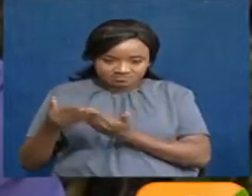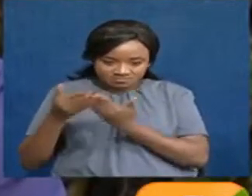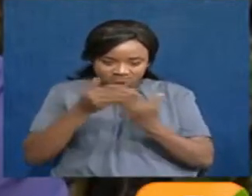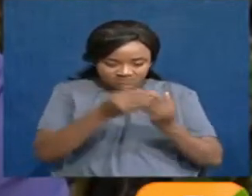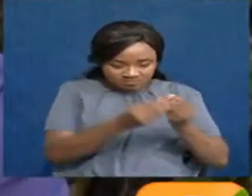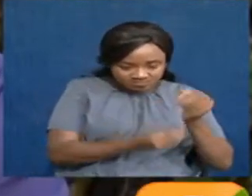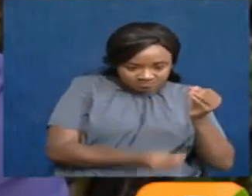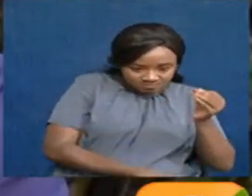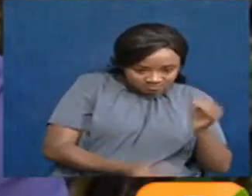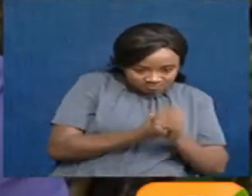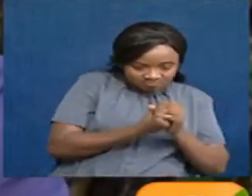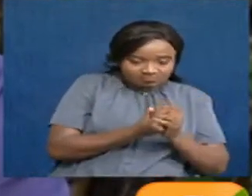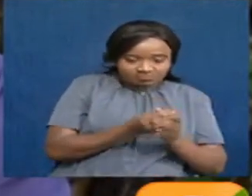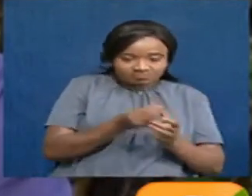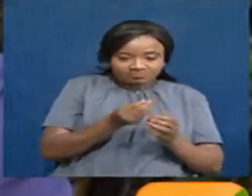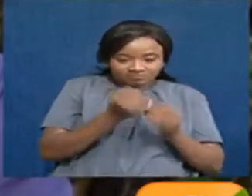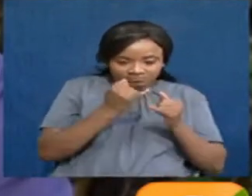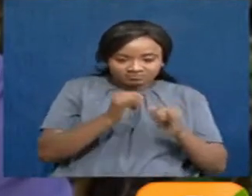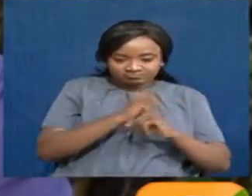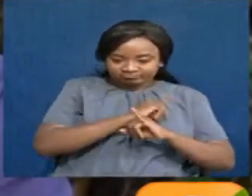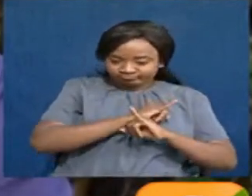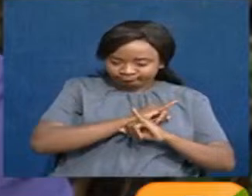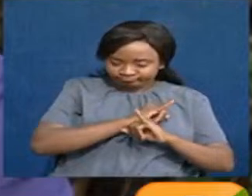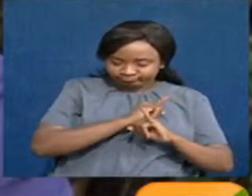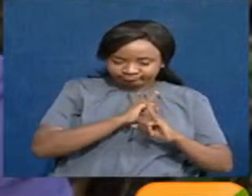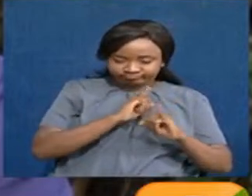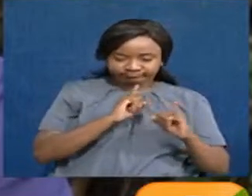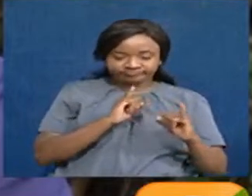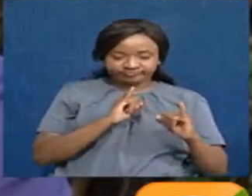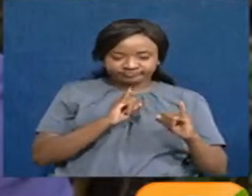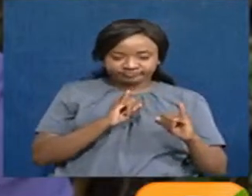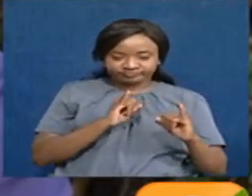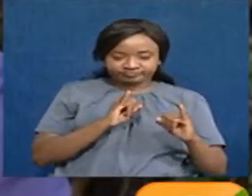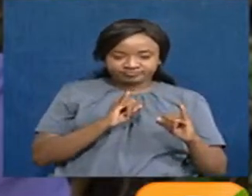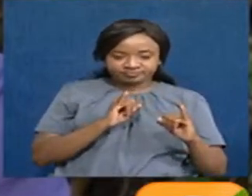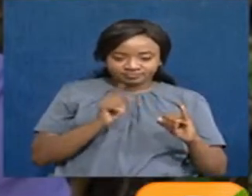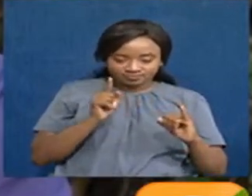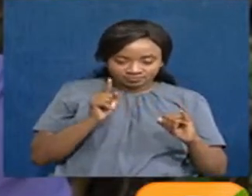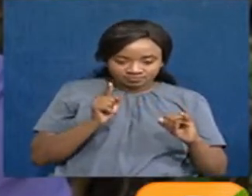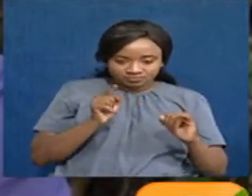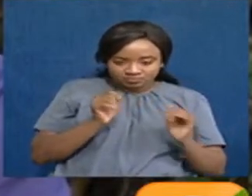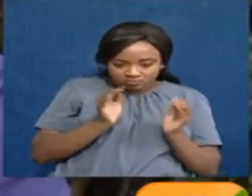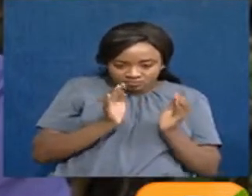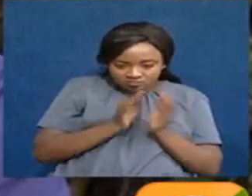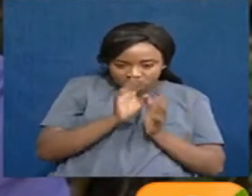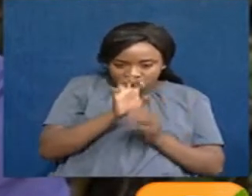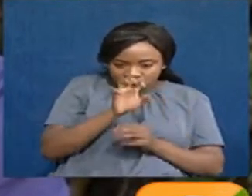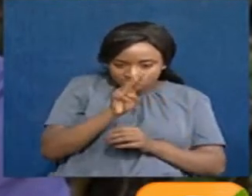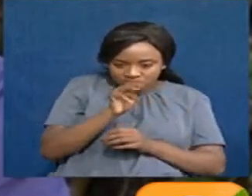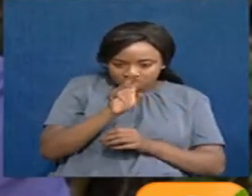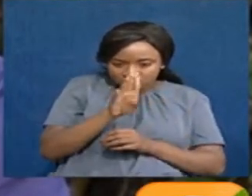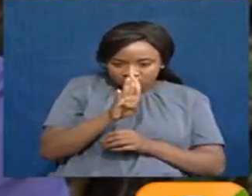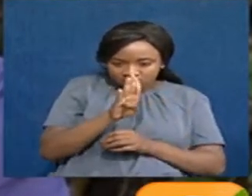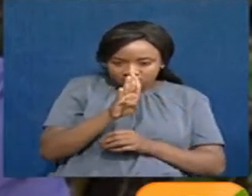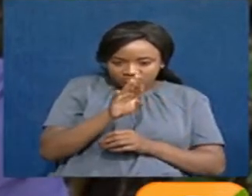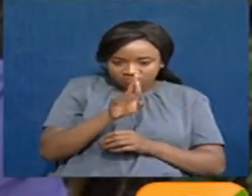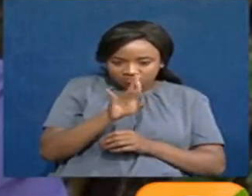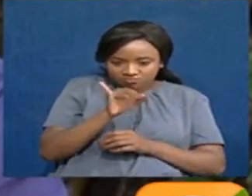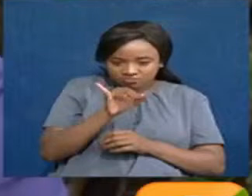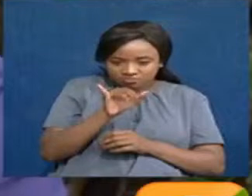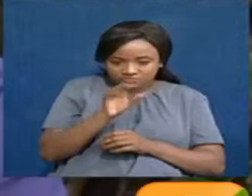implant a pure northern white rhino embryo, which is cryopreserved,